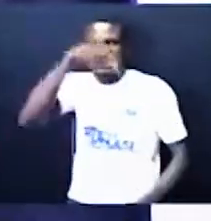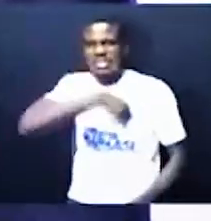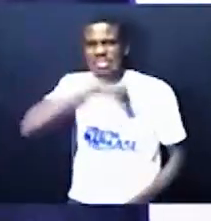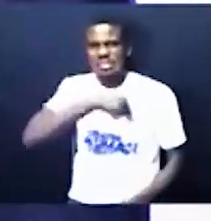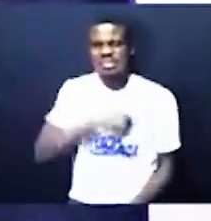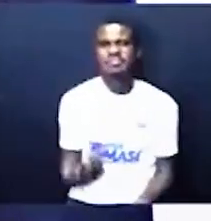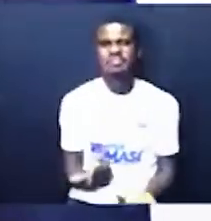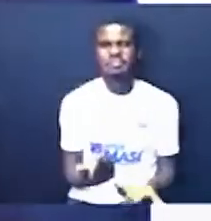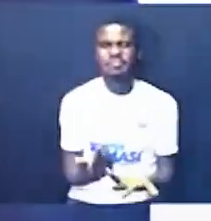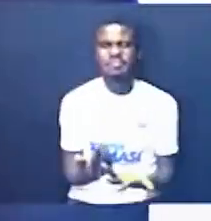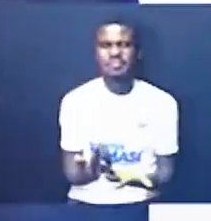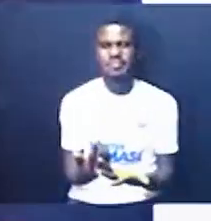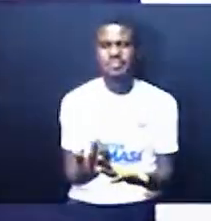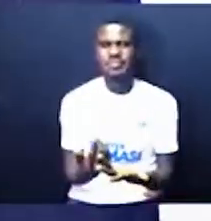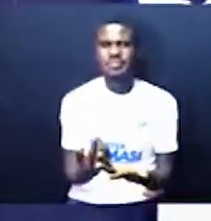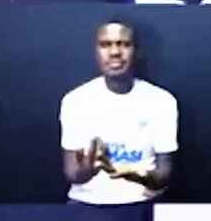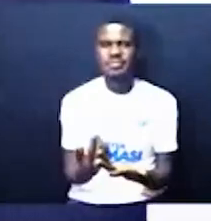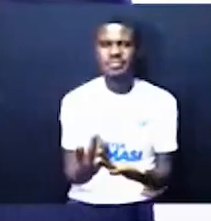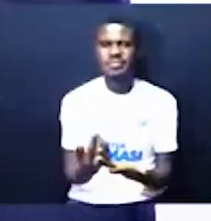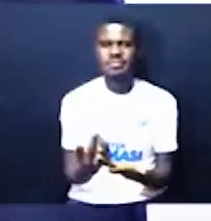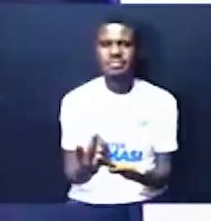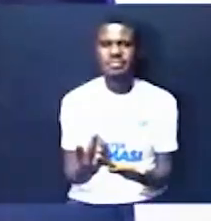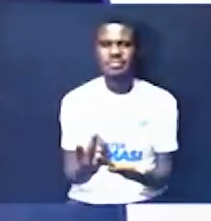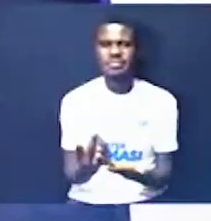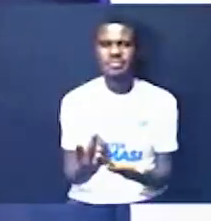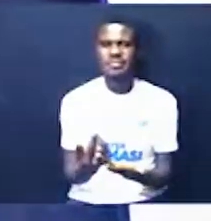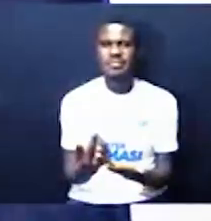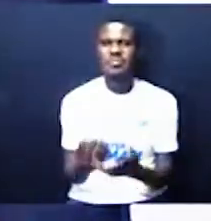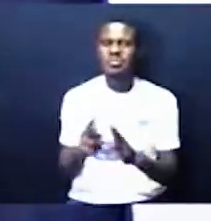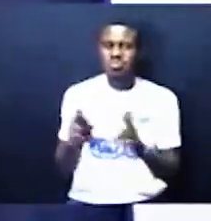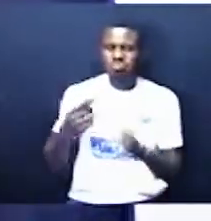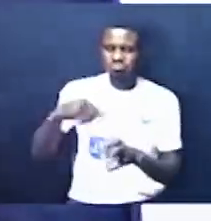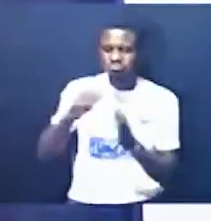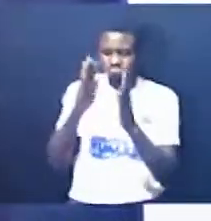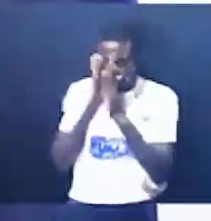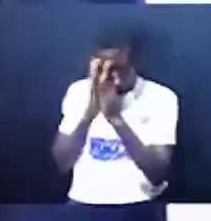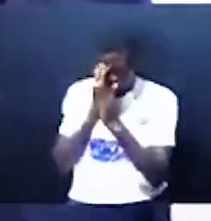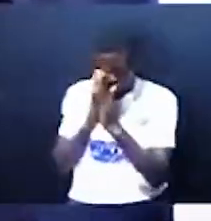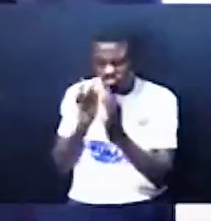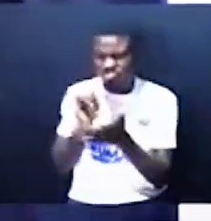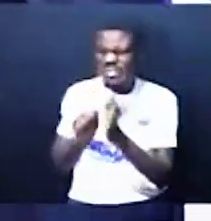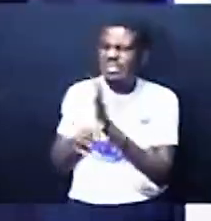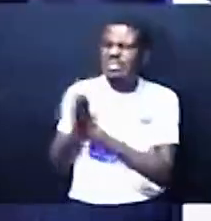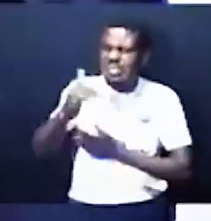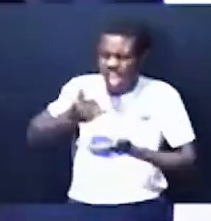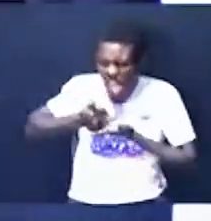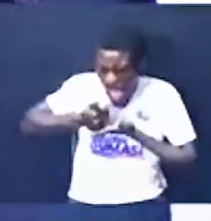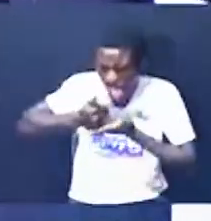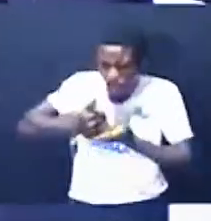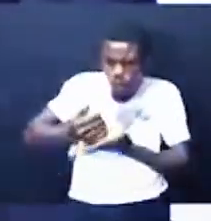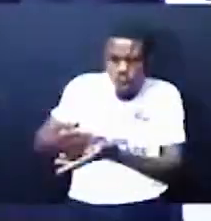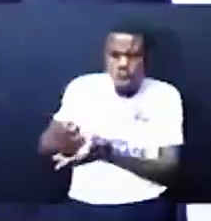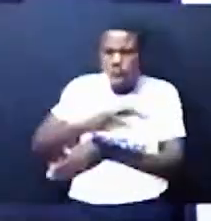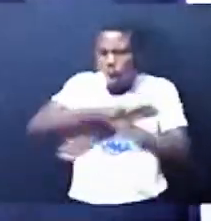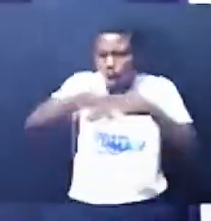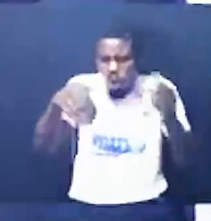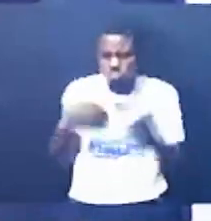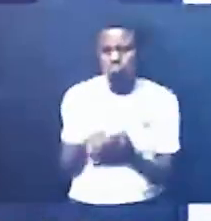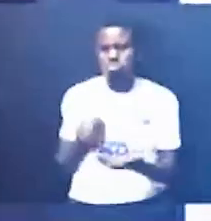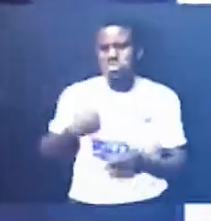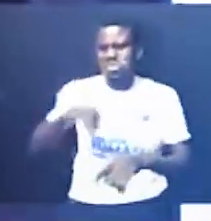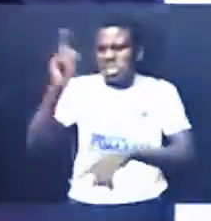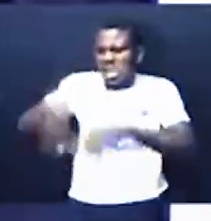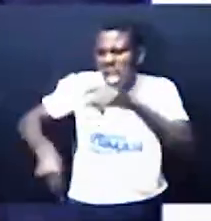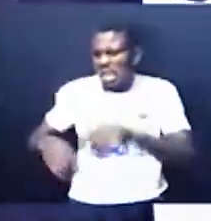the inner man. So we are praying that God will help us. We can't